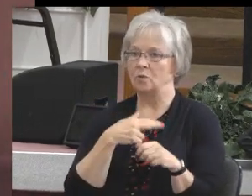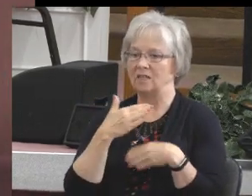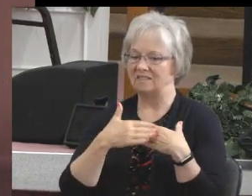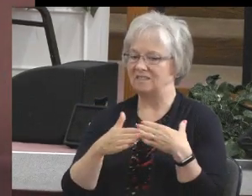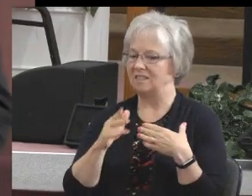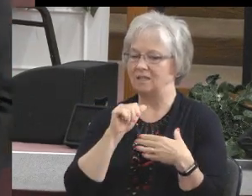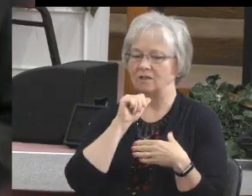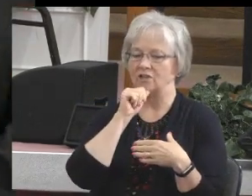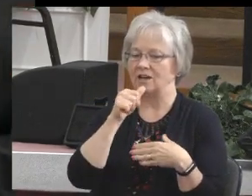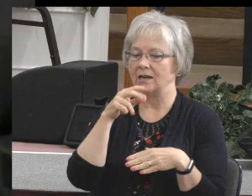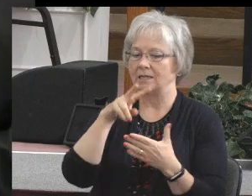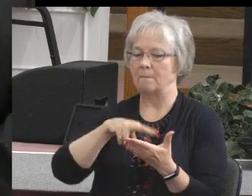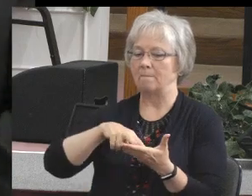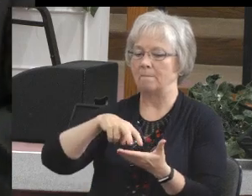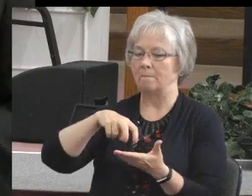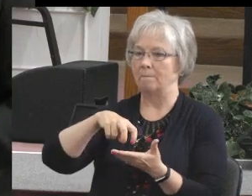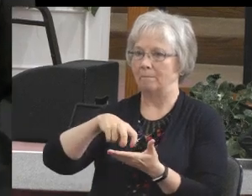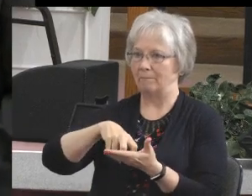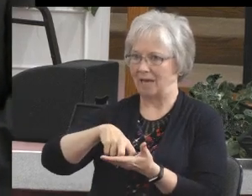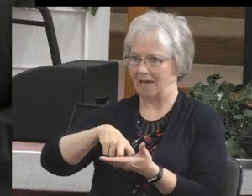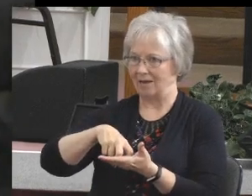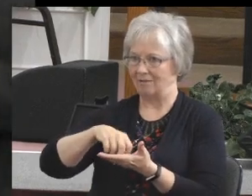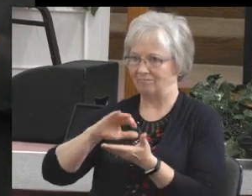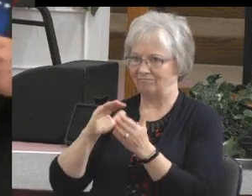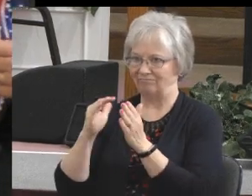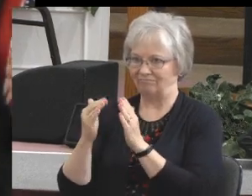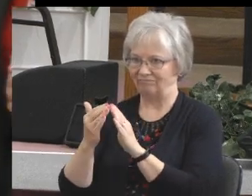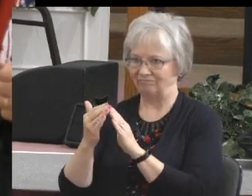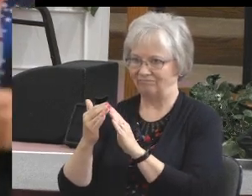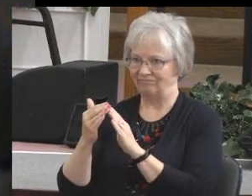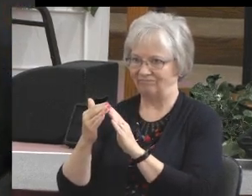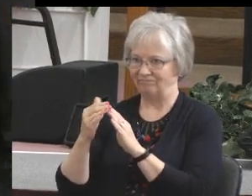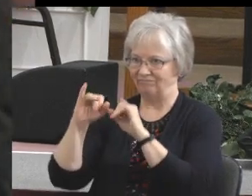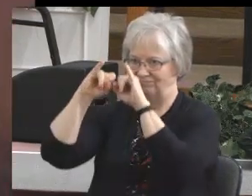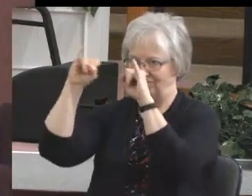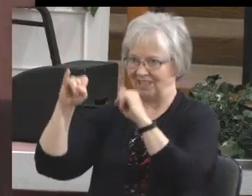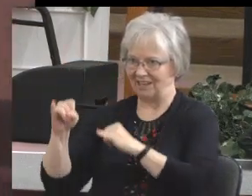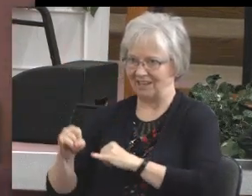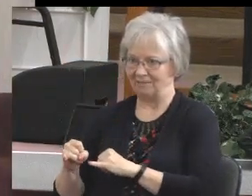That's a pretty strong faith. That gave them a pretty strong identity.